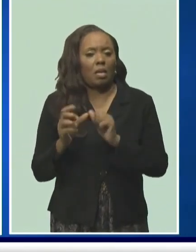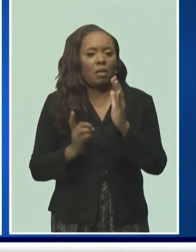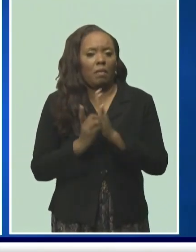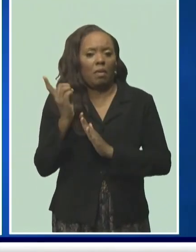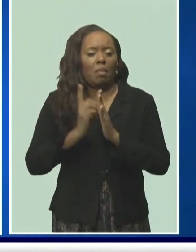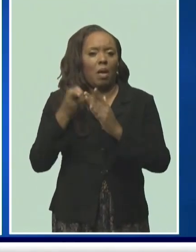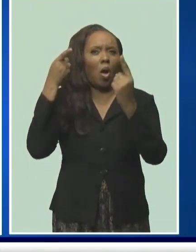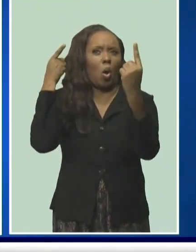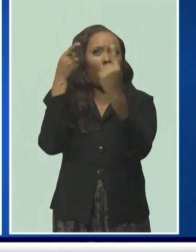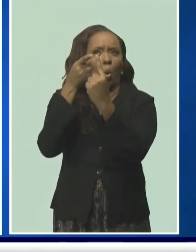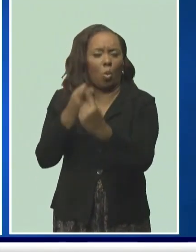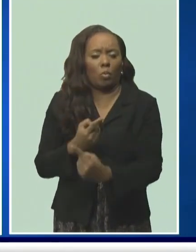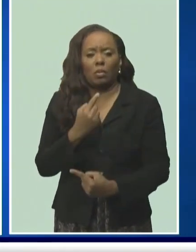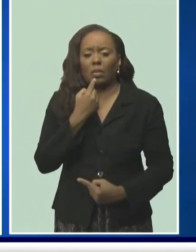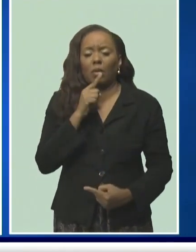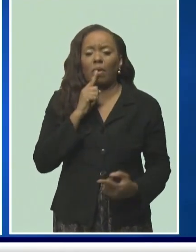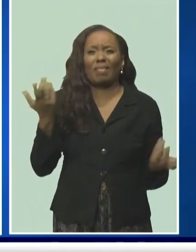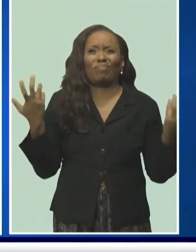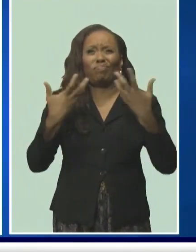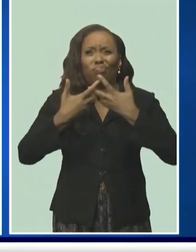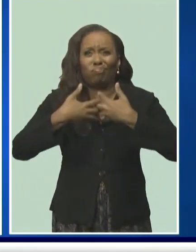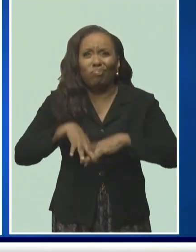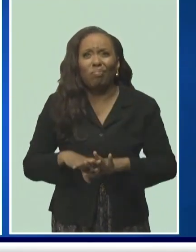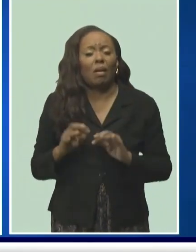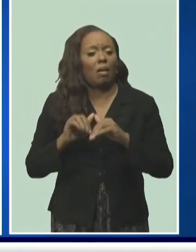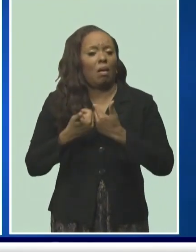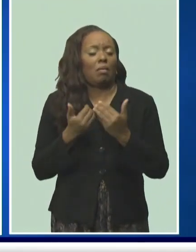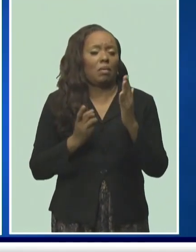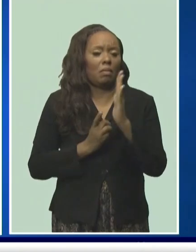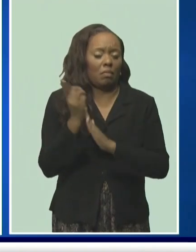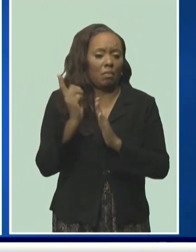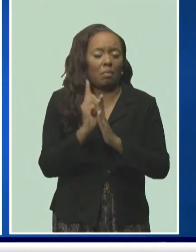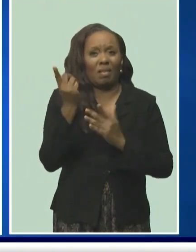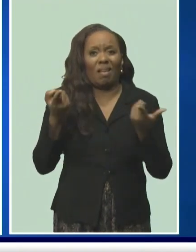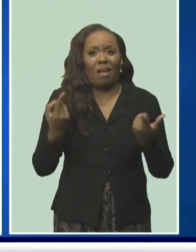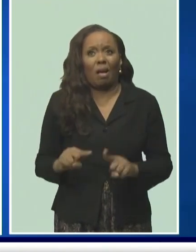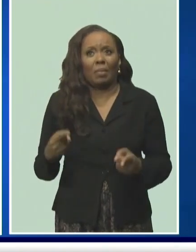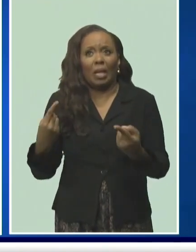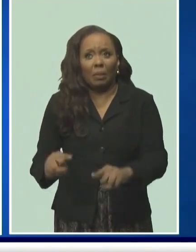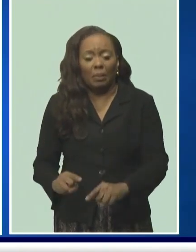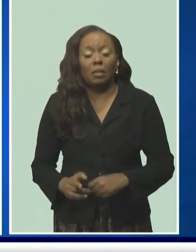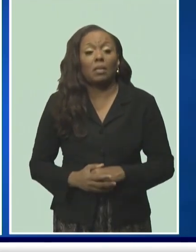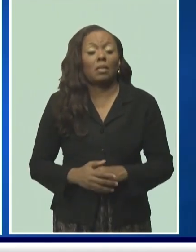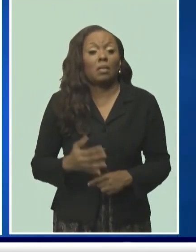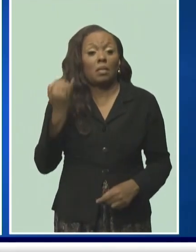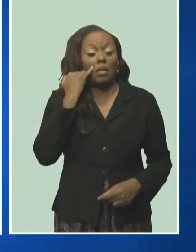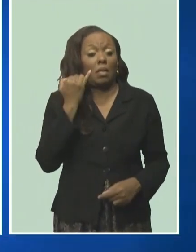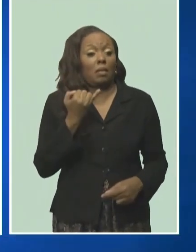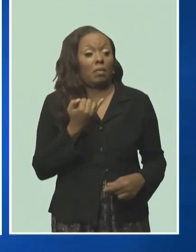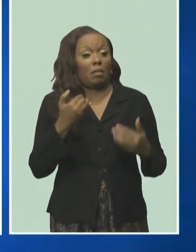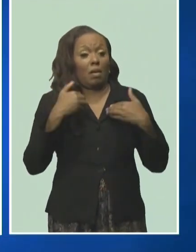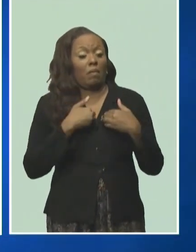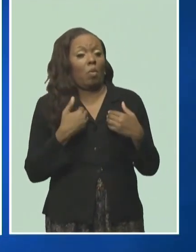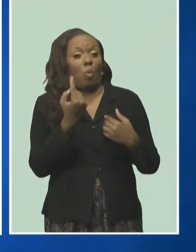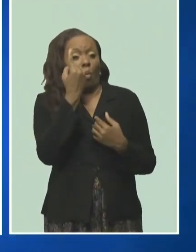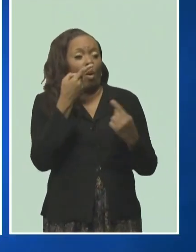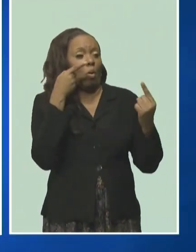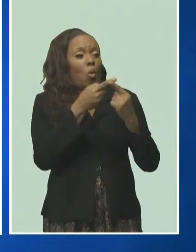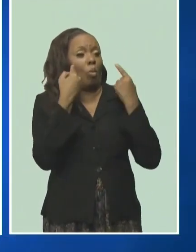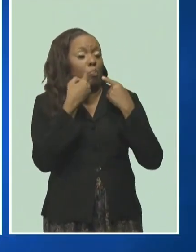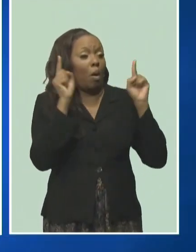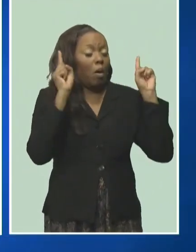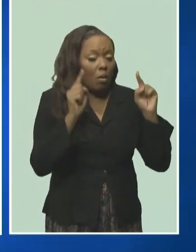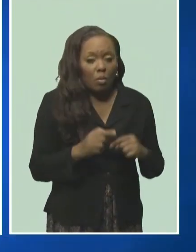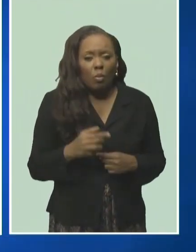interconnectedness in how development happens. That if you achieve one goal, if you achieve one area